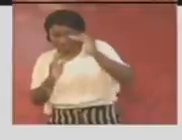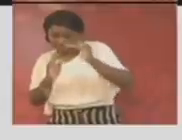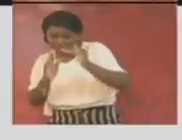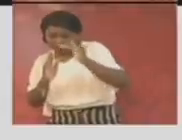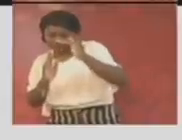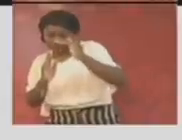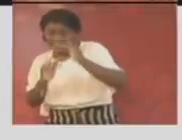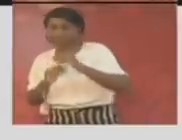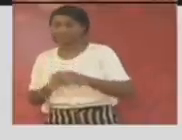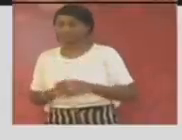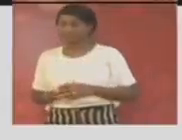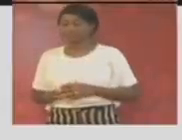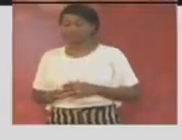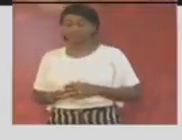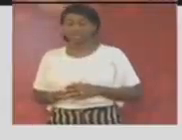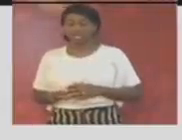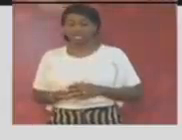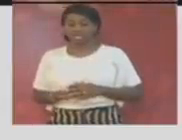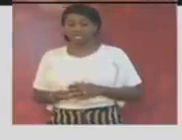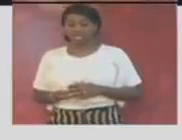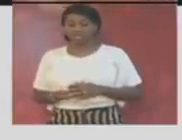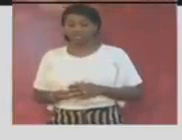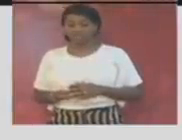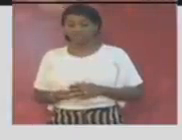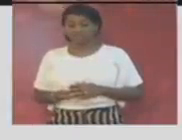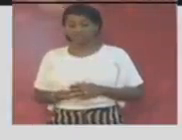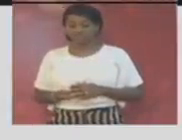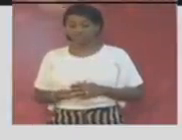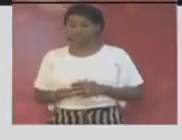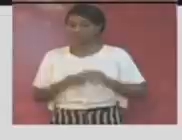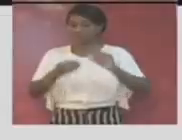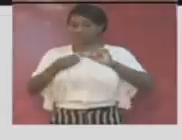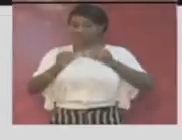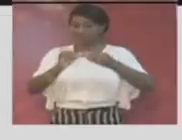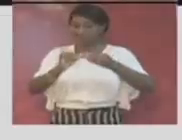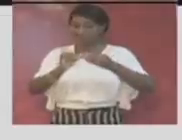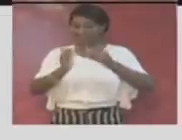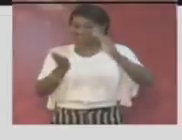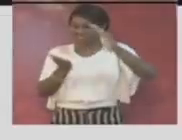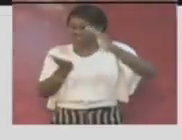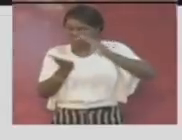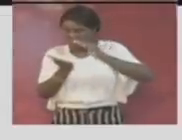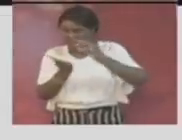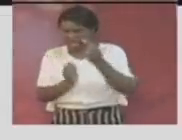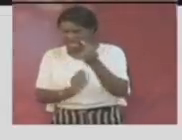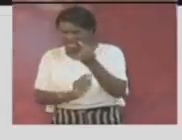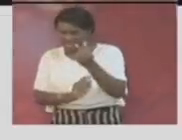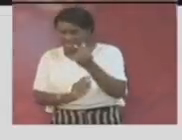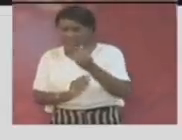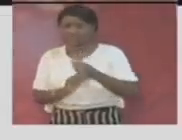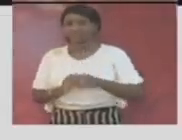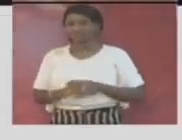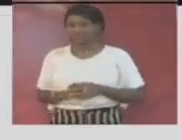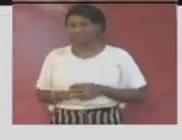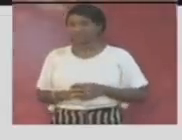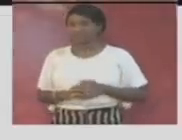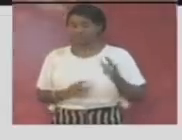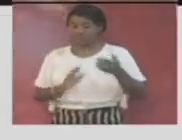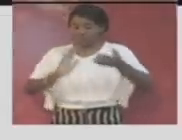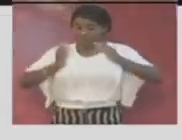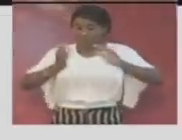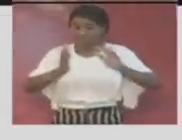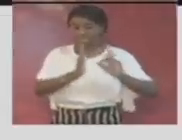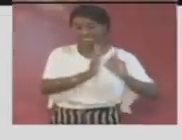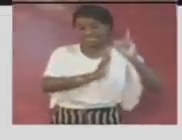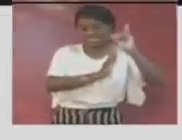ones that are gray right next to it, so the numbers of cases per day in January as opposed to December, you do see